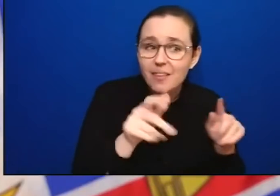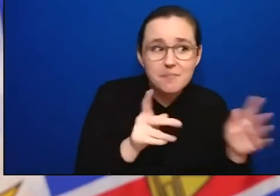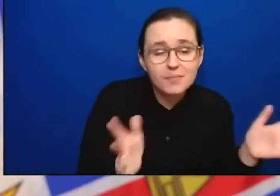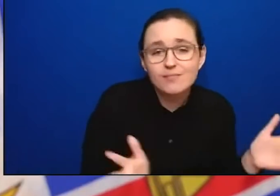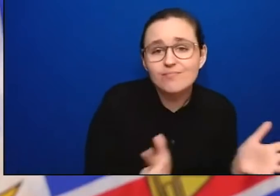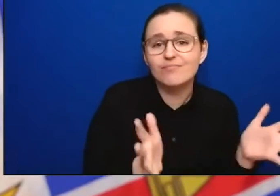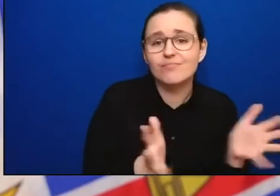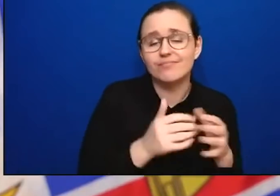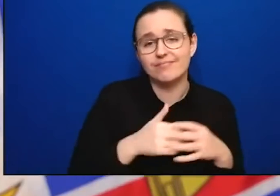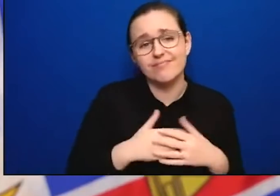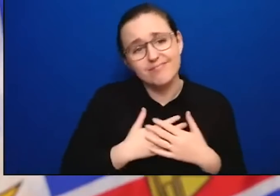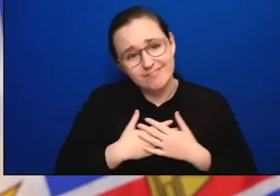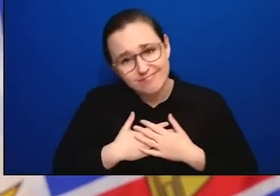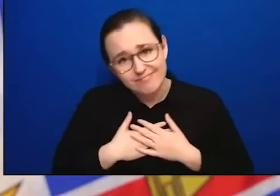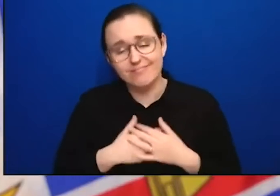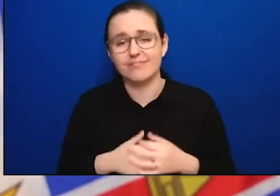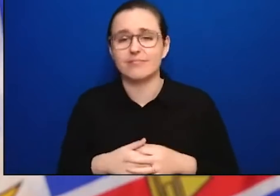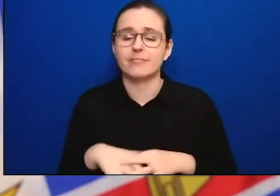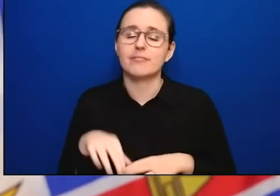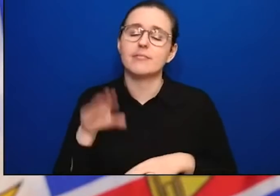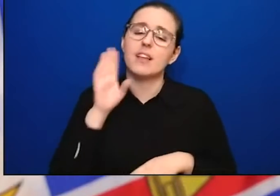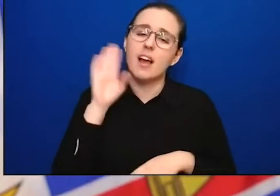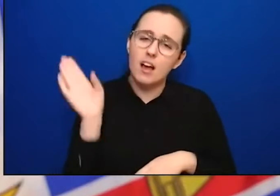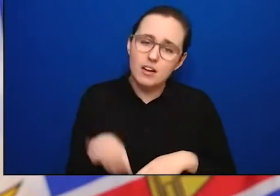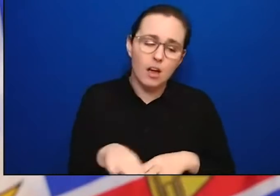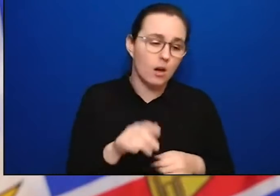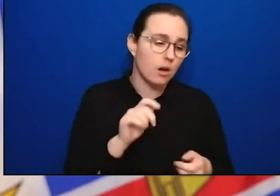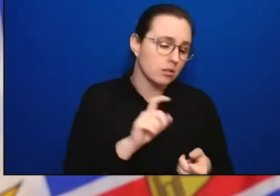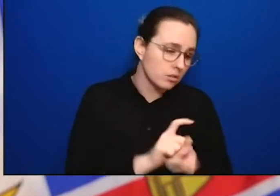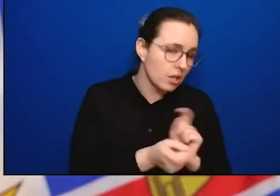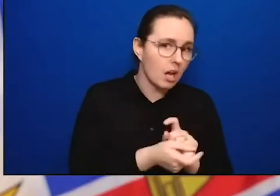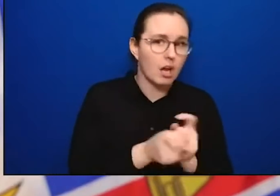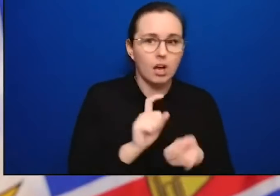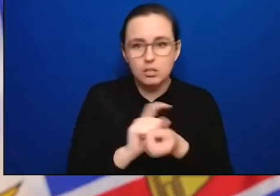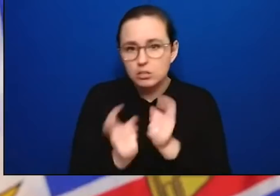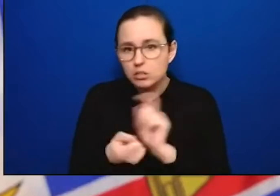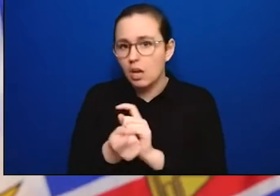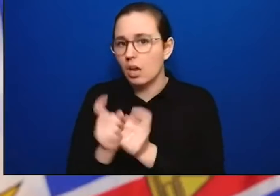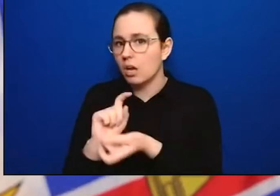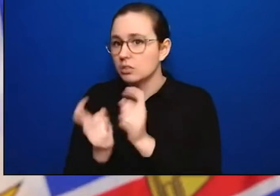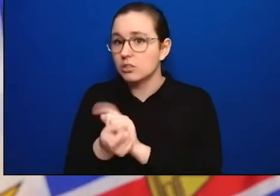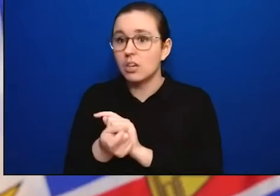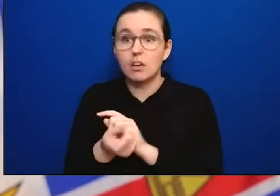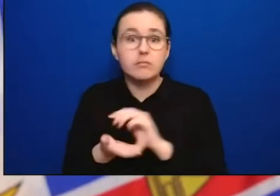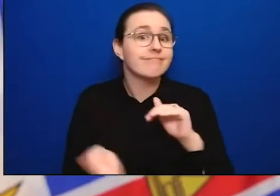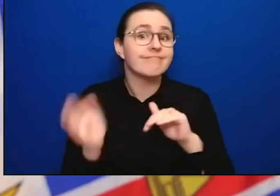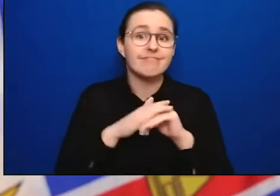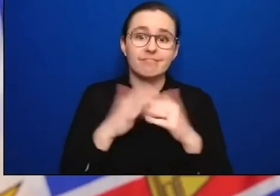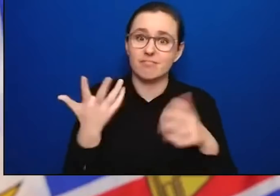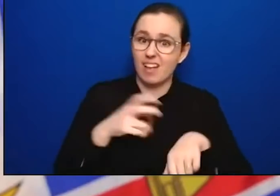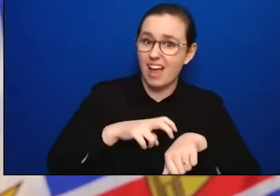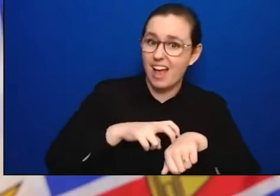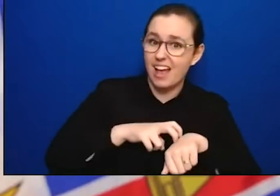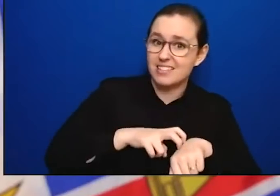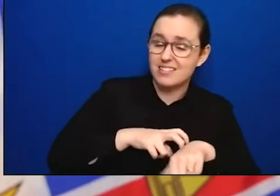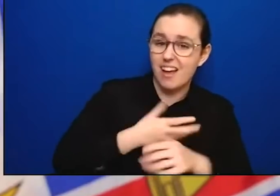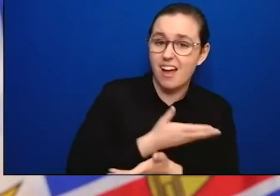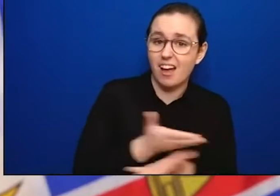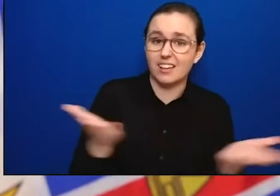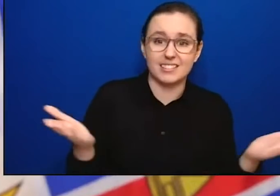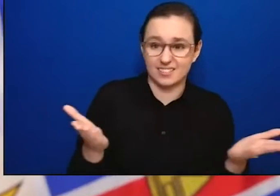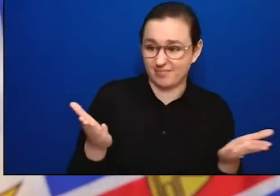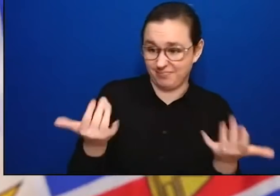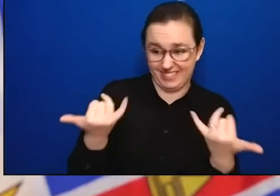kindness. Remember that this is ever-changing, and that creates a lot of anxiety for many people. We have